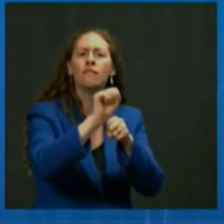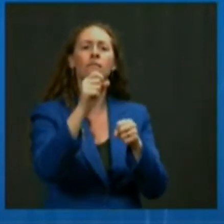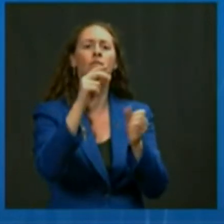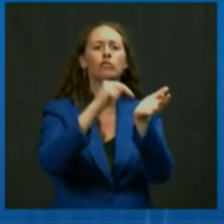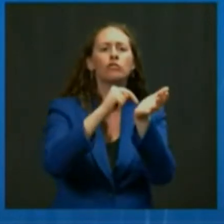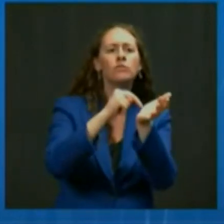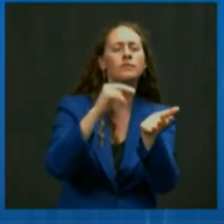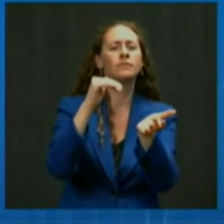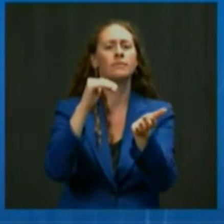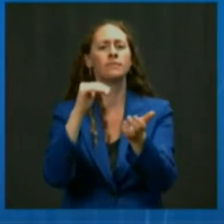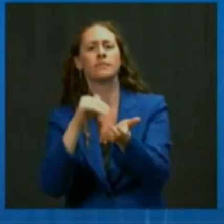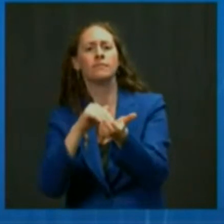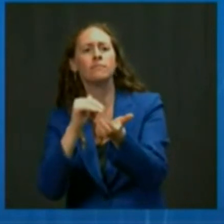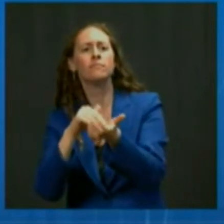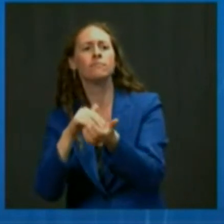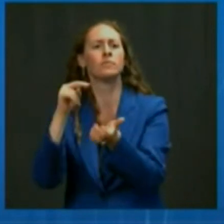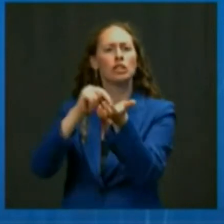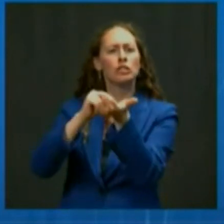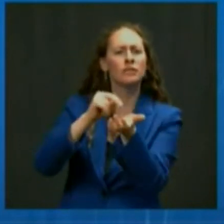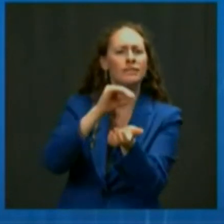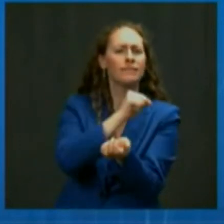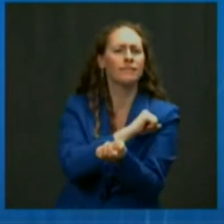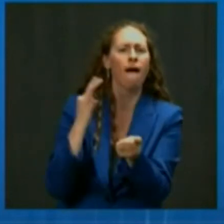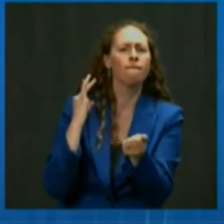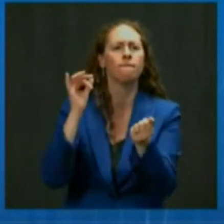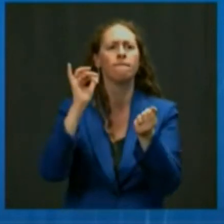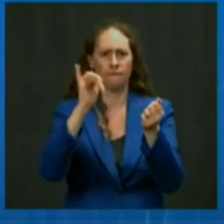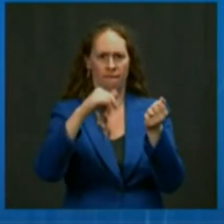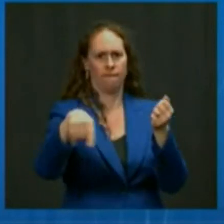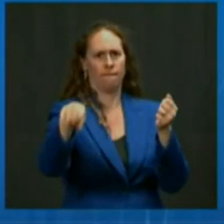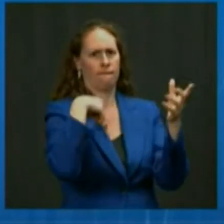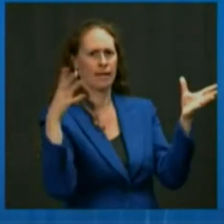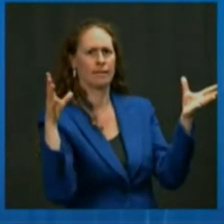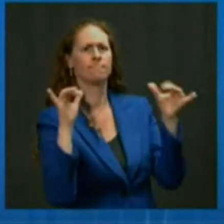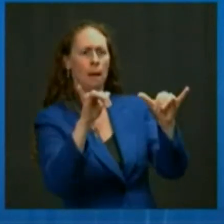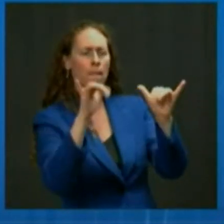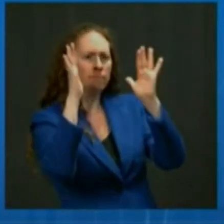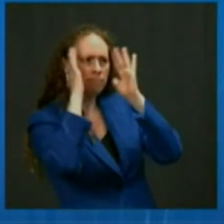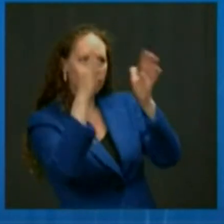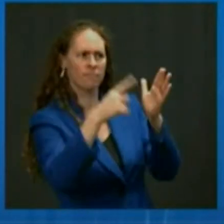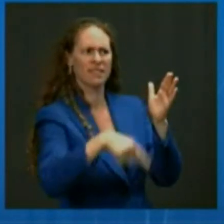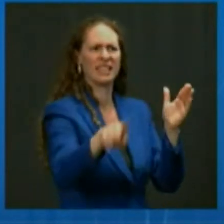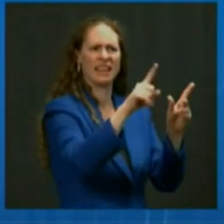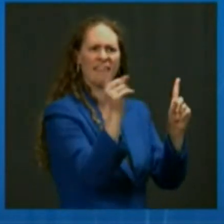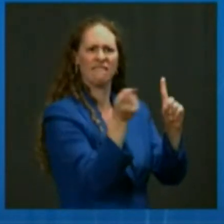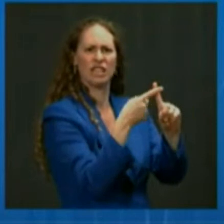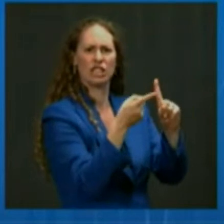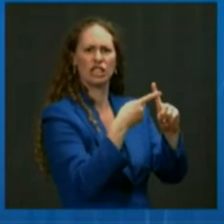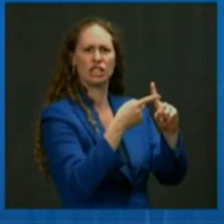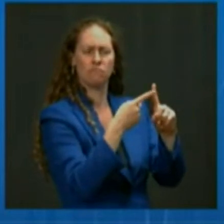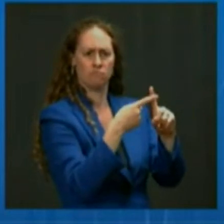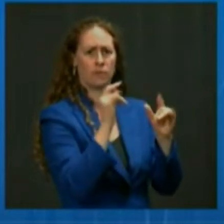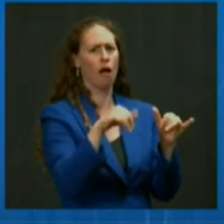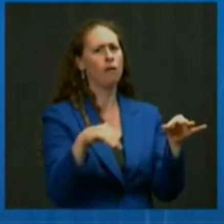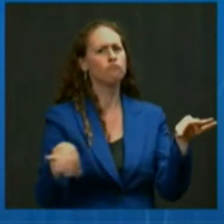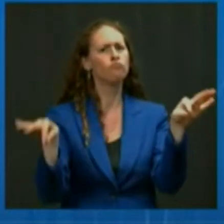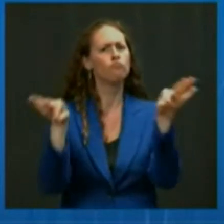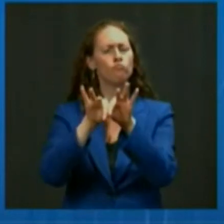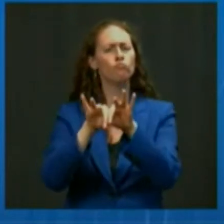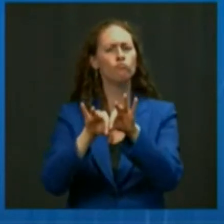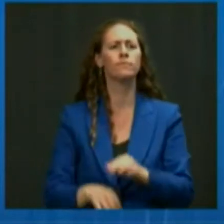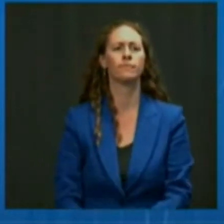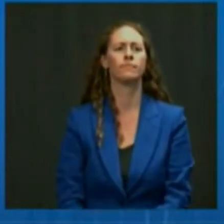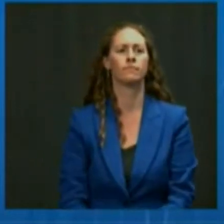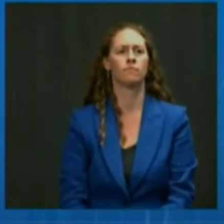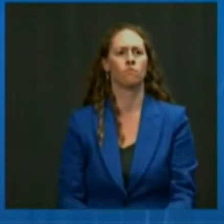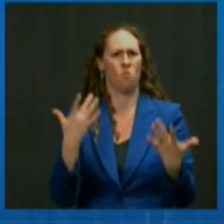same populations that we will be starting with. So we do prioritize the most vulnerable. We think that's going to be essential, in our goal to ultimately to